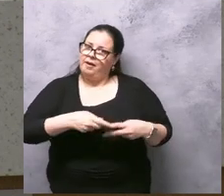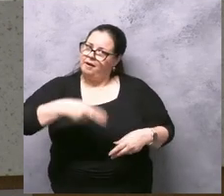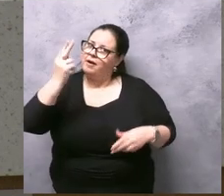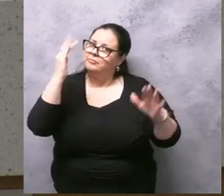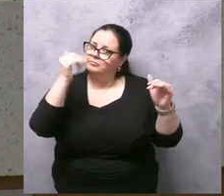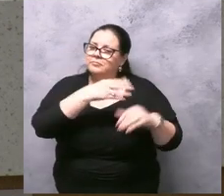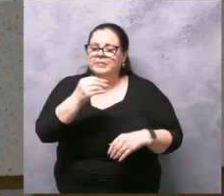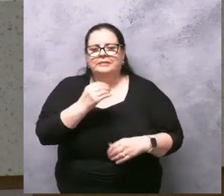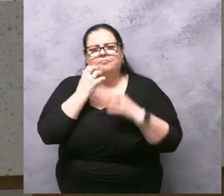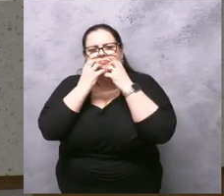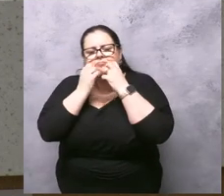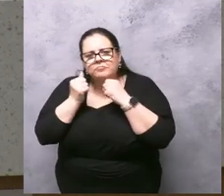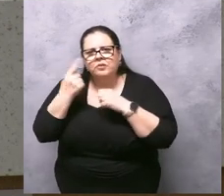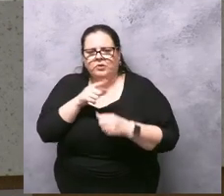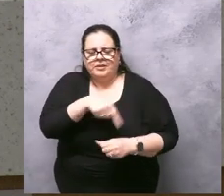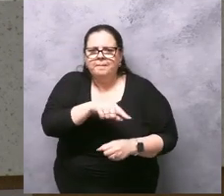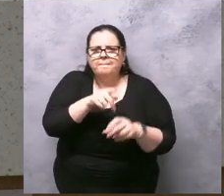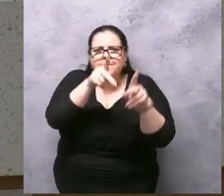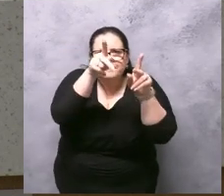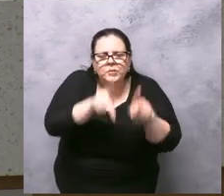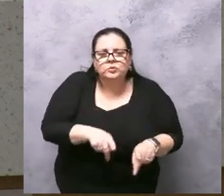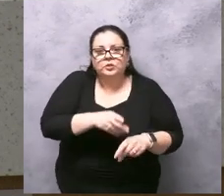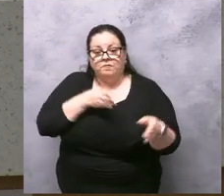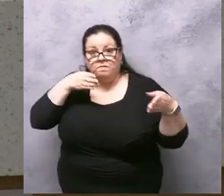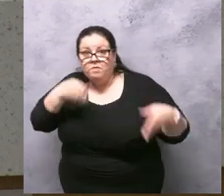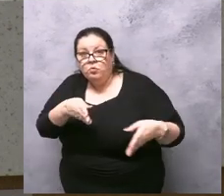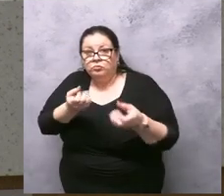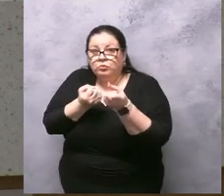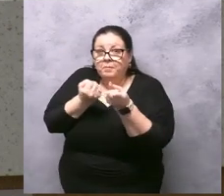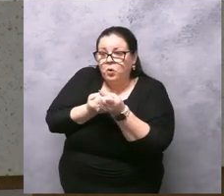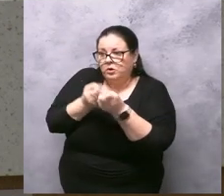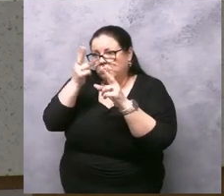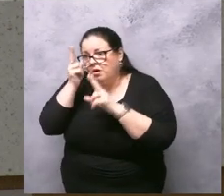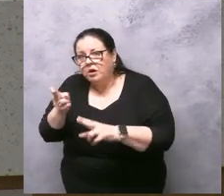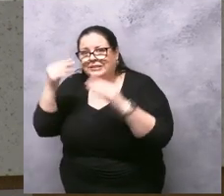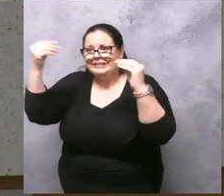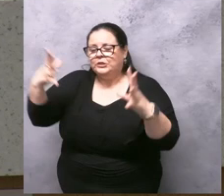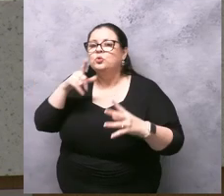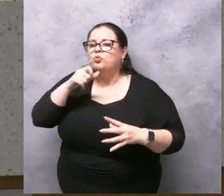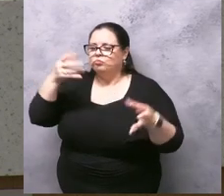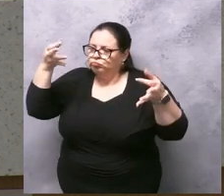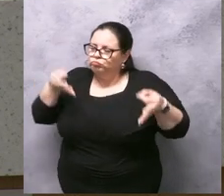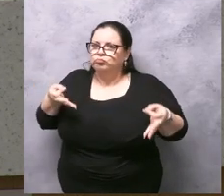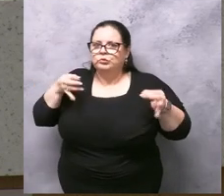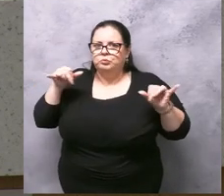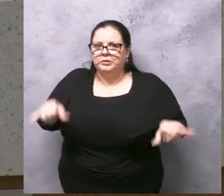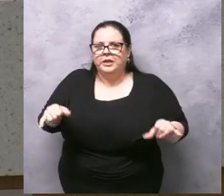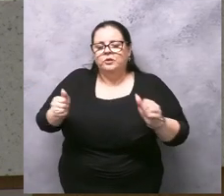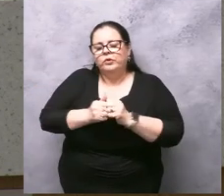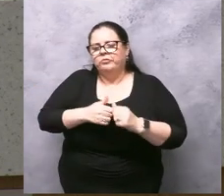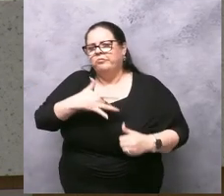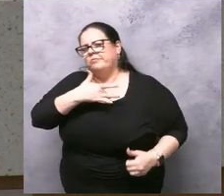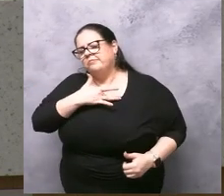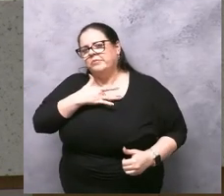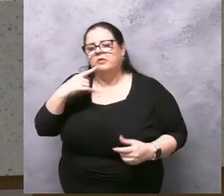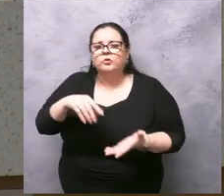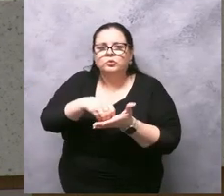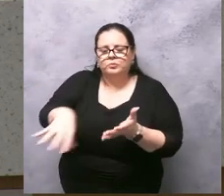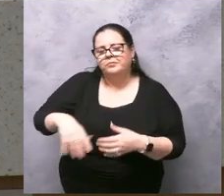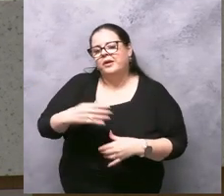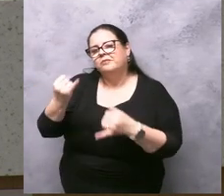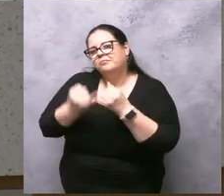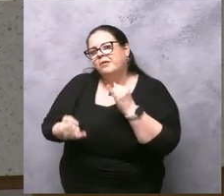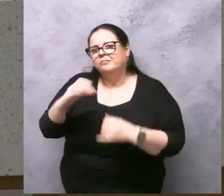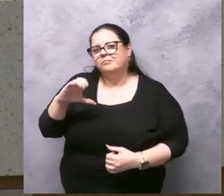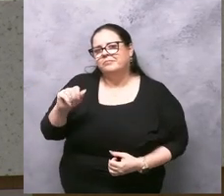as people. The focus of honoring and supporting the teachers that have chosen to be there with a specific heart for their kids. And finally, Campbell Middle School. The